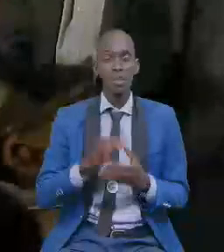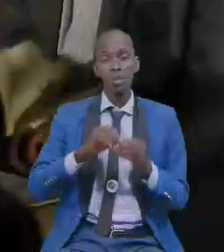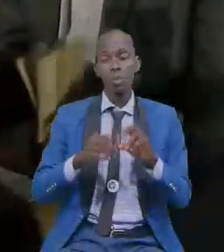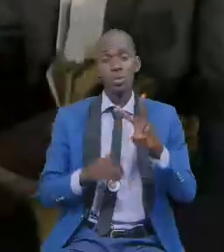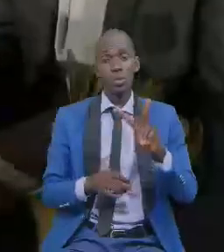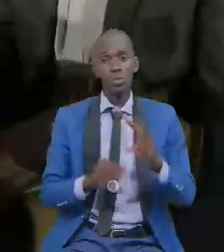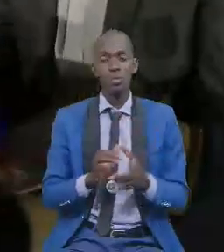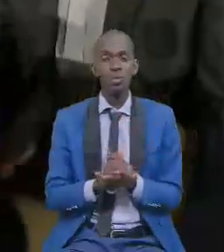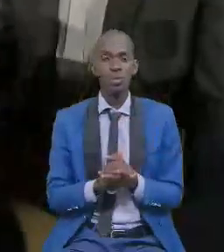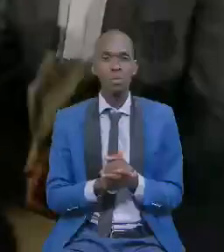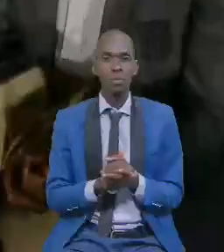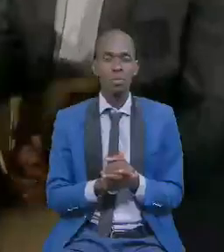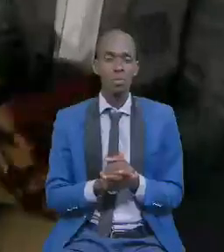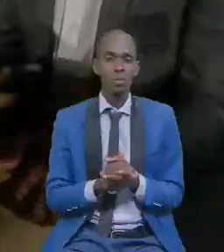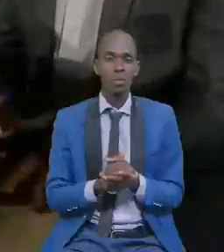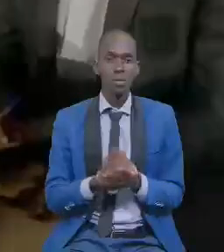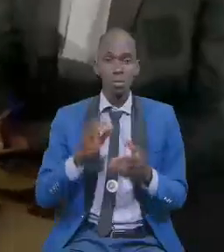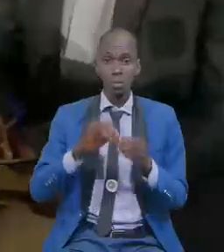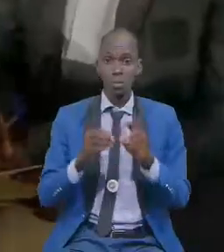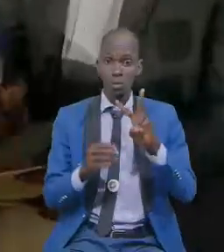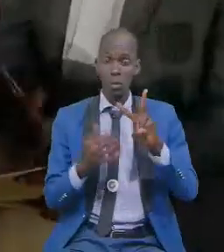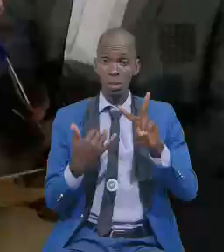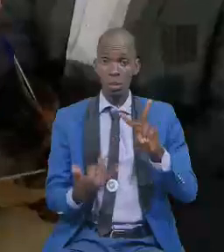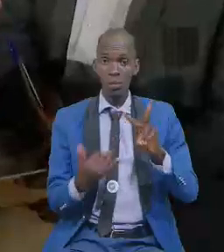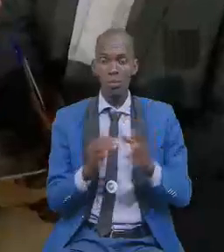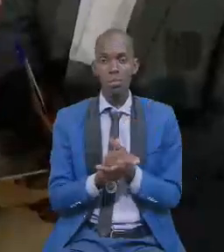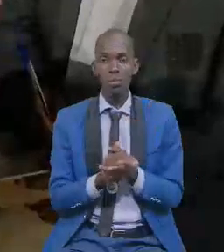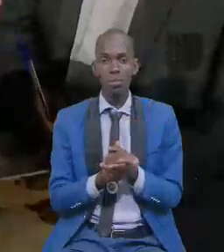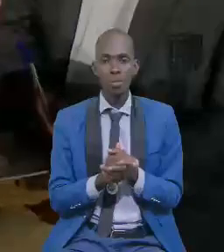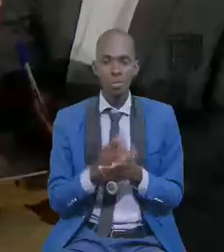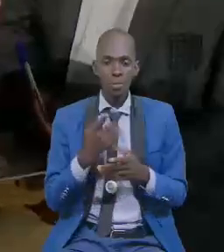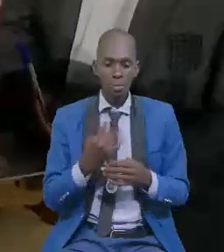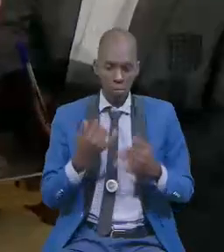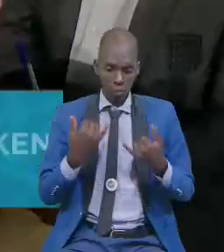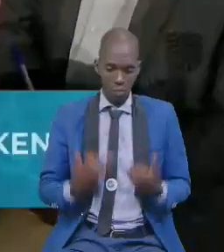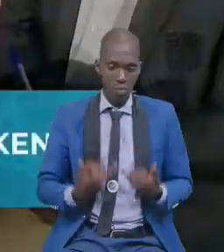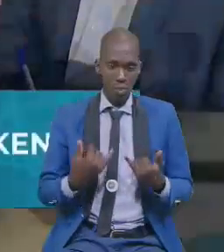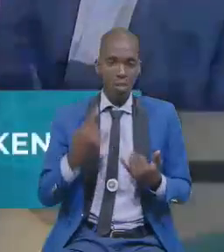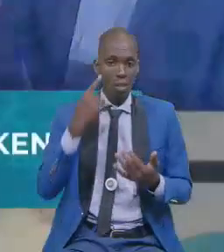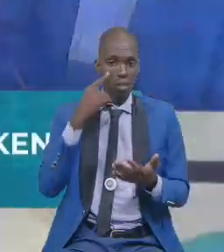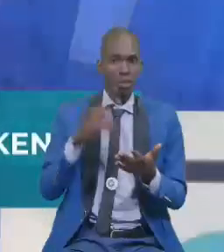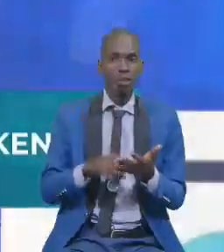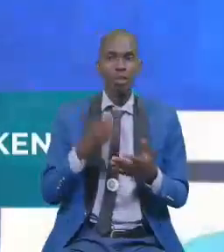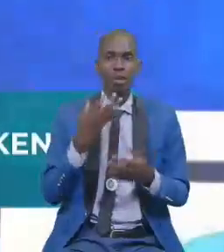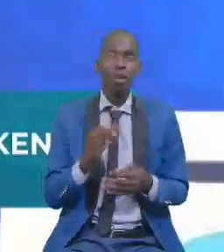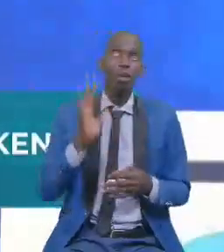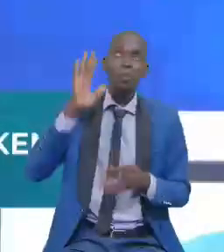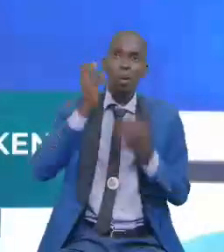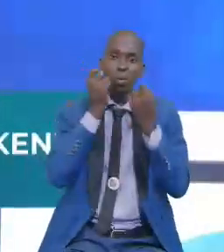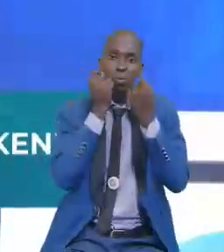Number two. We're looking at number two now, and it's the present realization of his